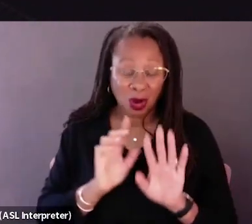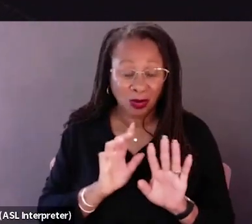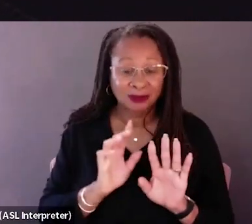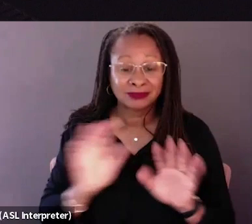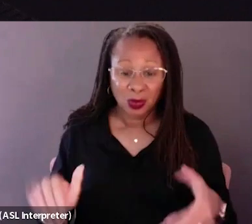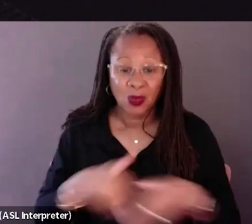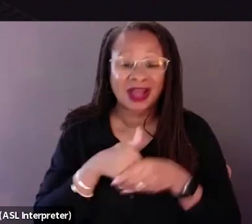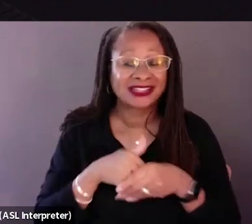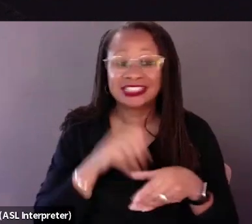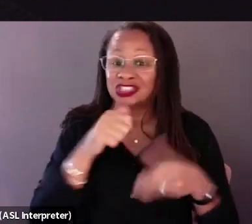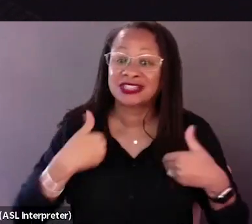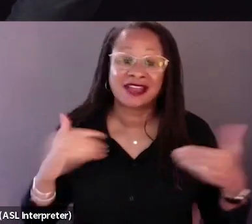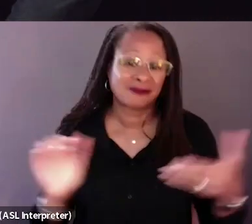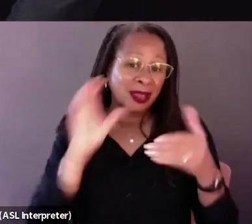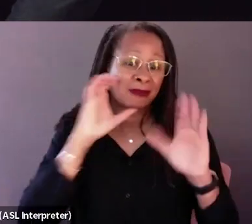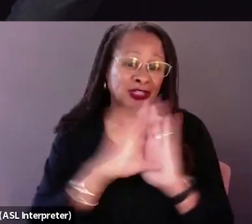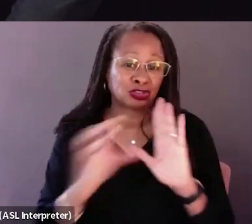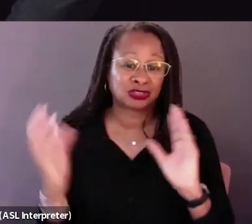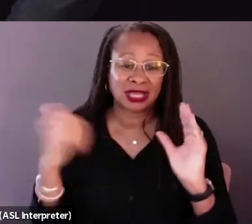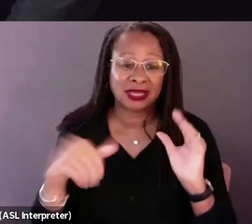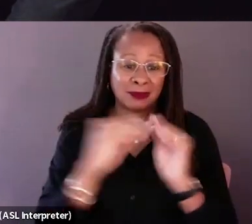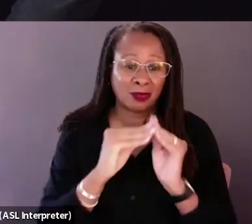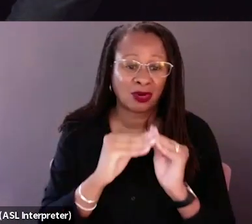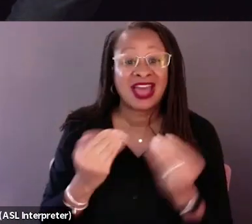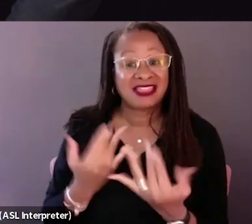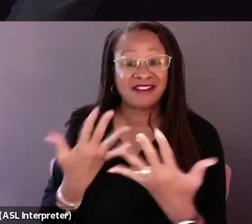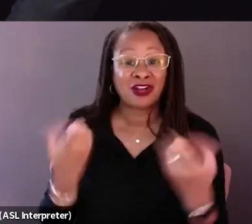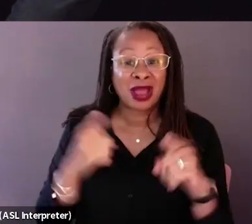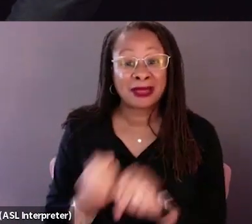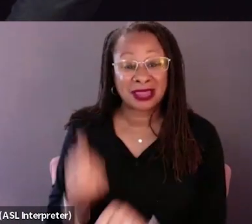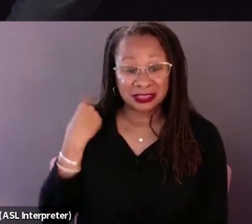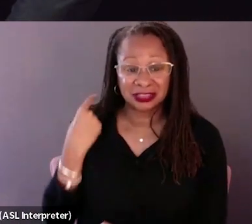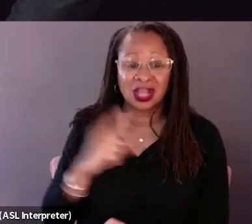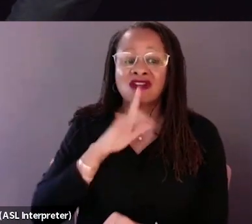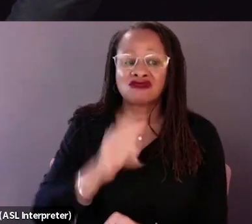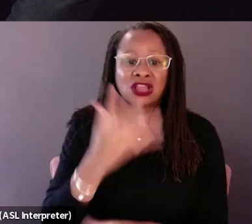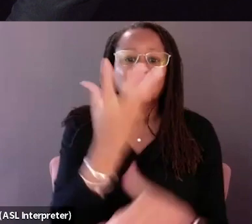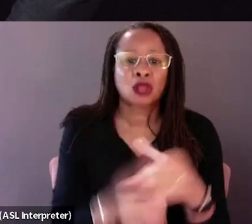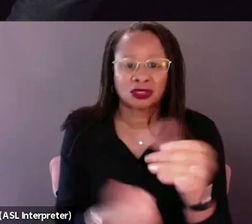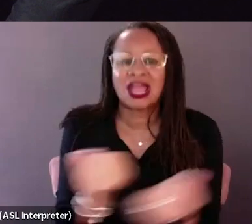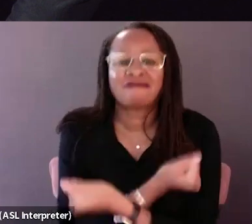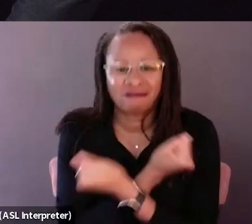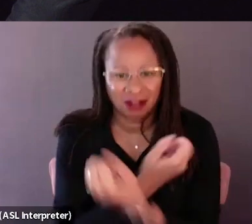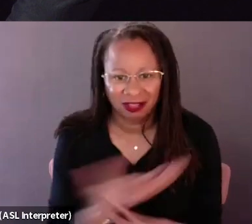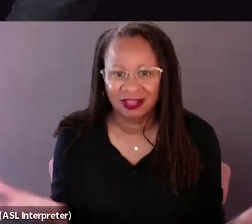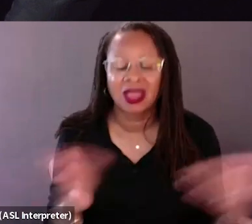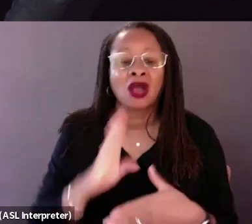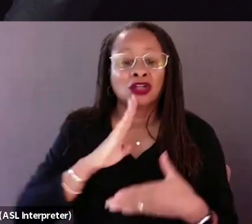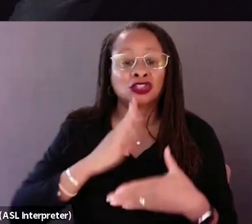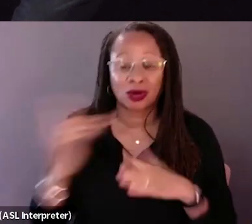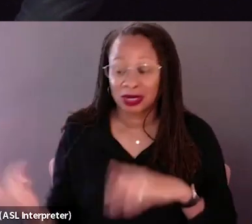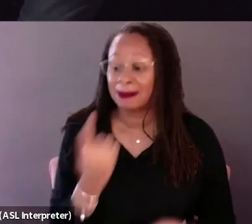doesn't have any pictures anymore. Yeah, and this fire just happened a year ago and really lost everything. So her daughter came up to